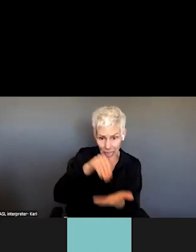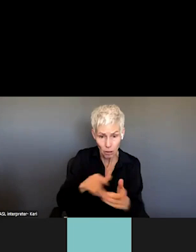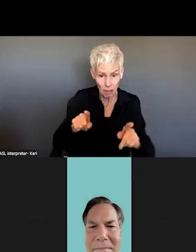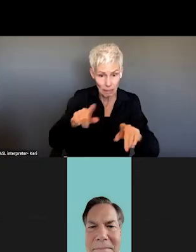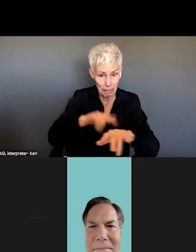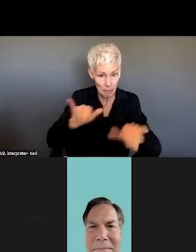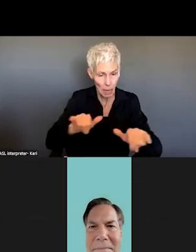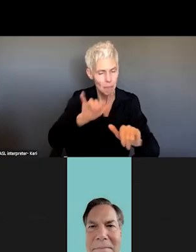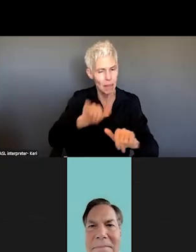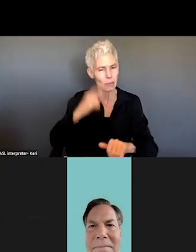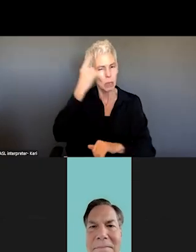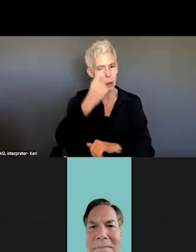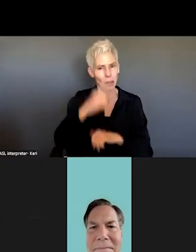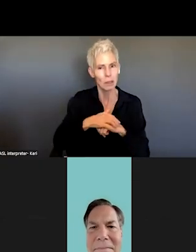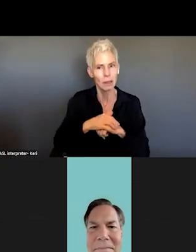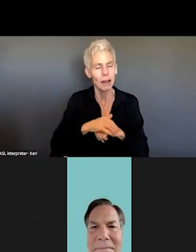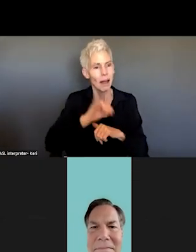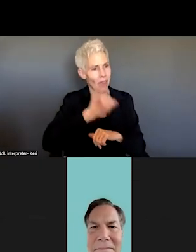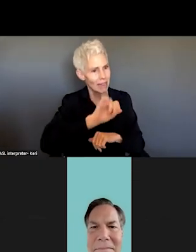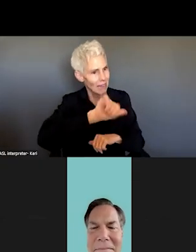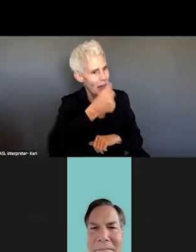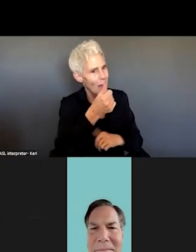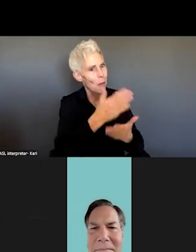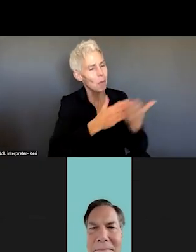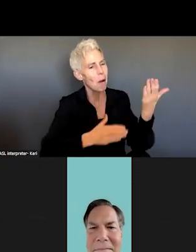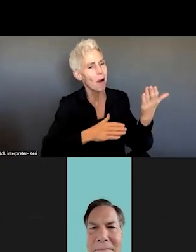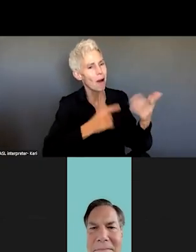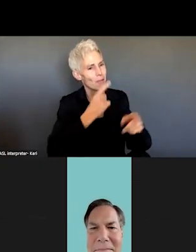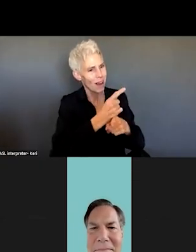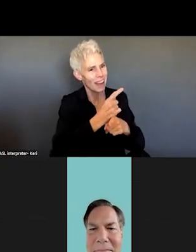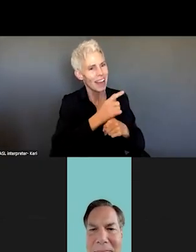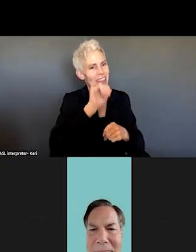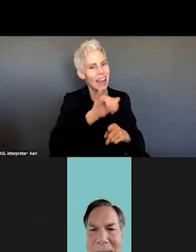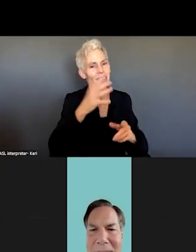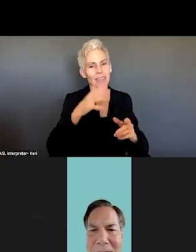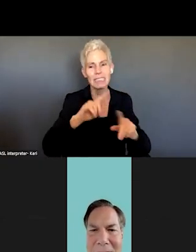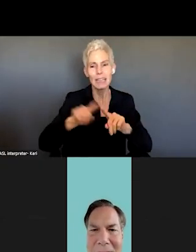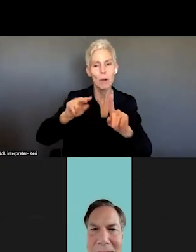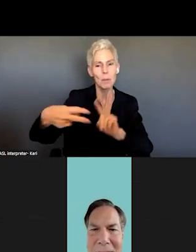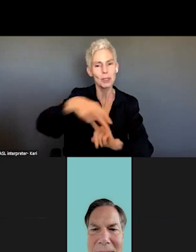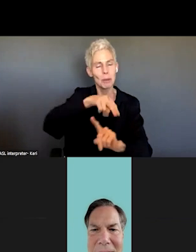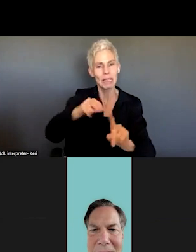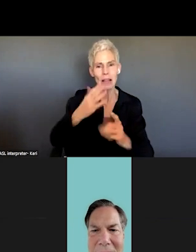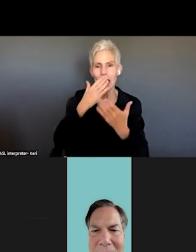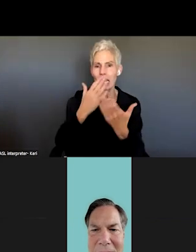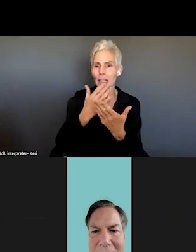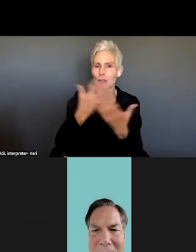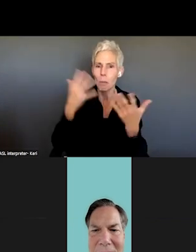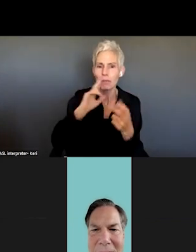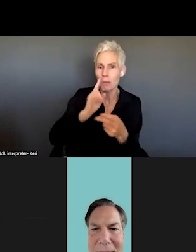That another piece, right? That's why we have all these perspectives. Thank you so much for bringing